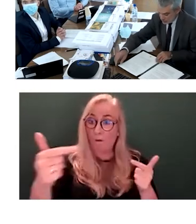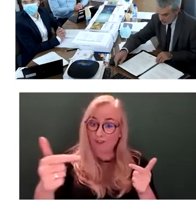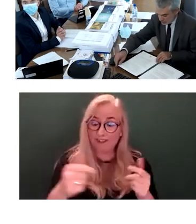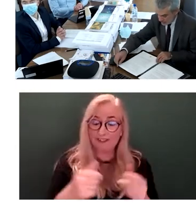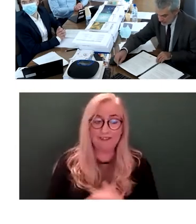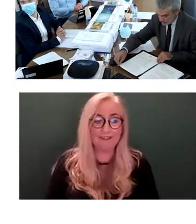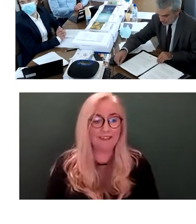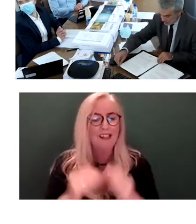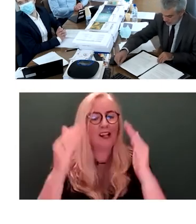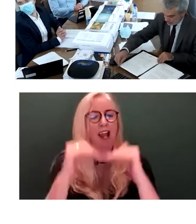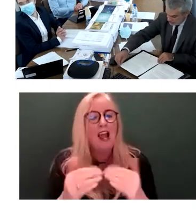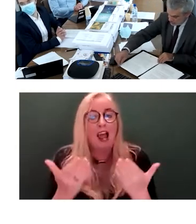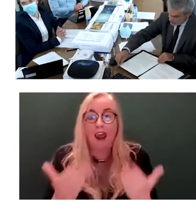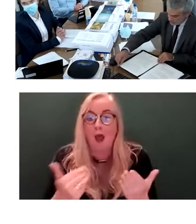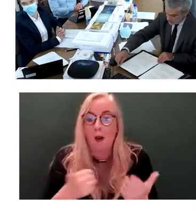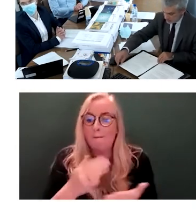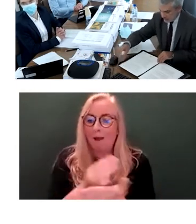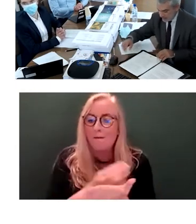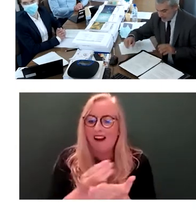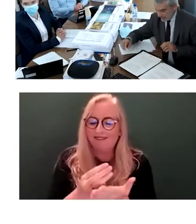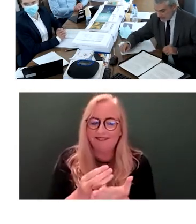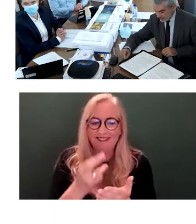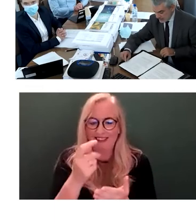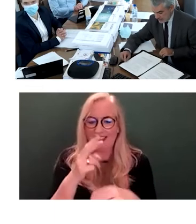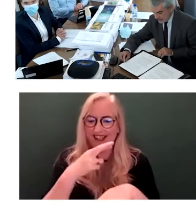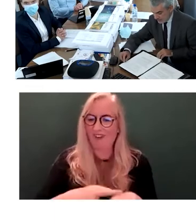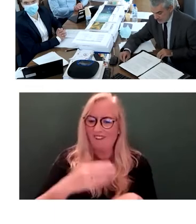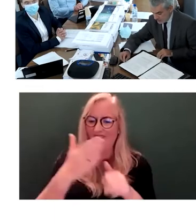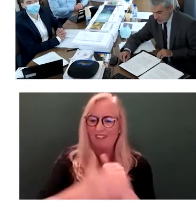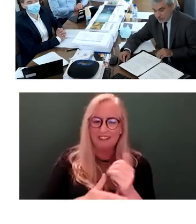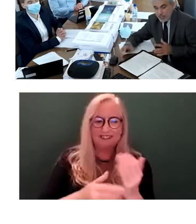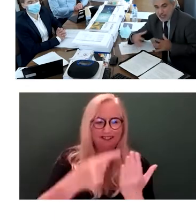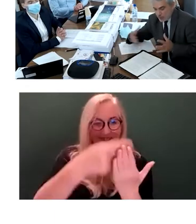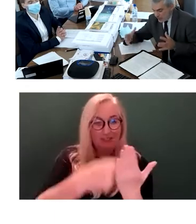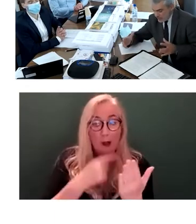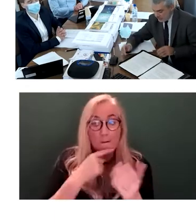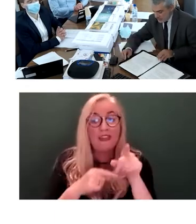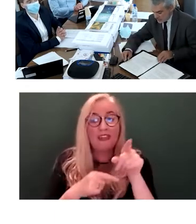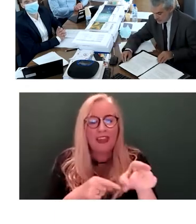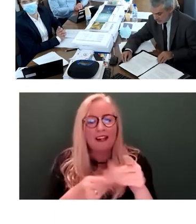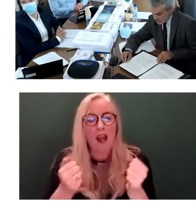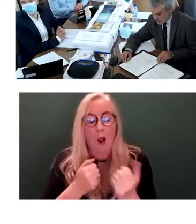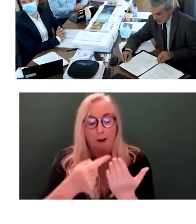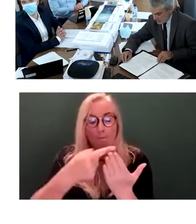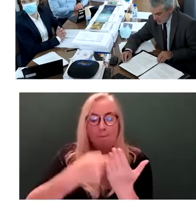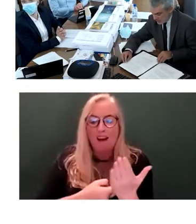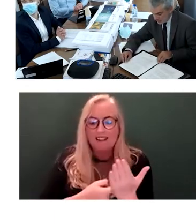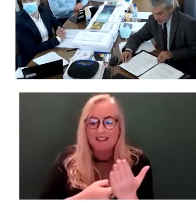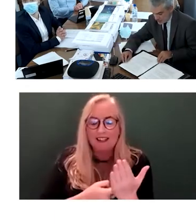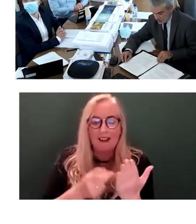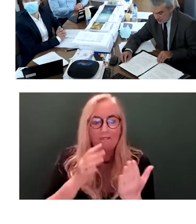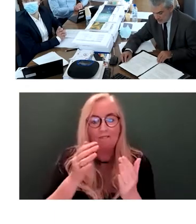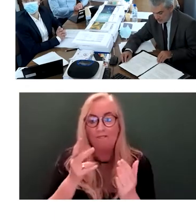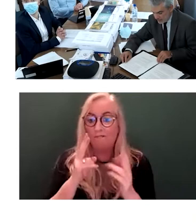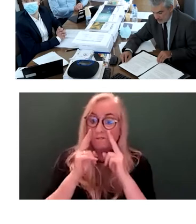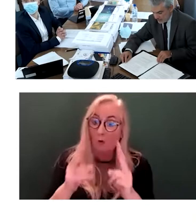just conclude my section before giving the floor to Stéphane by highlighting, if you like, our policy visions with respect to labor market